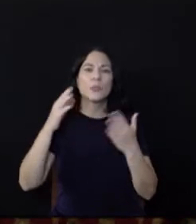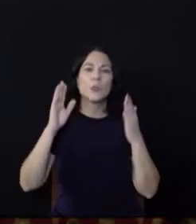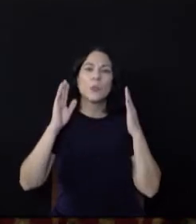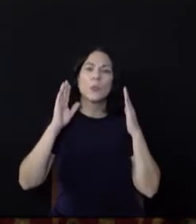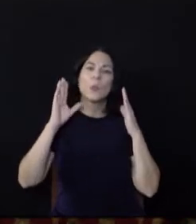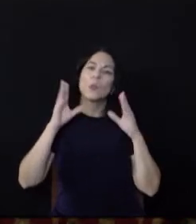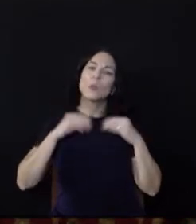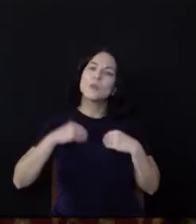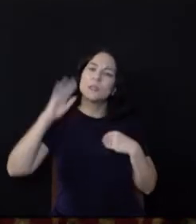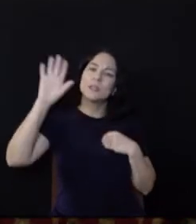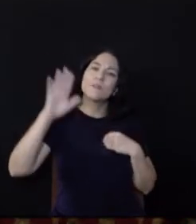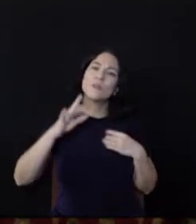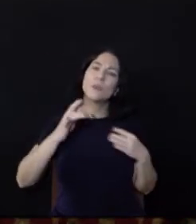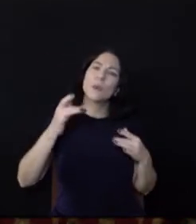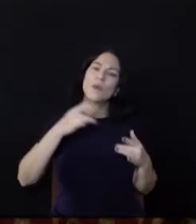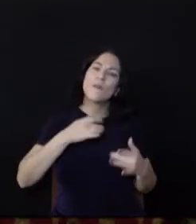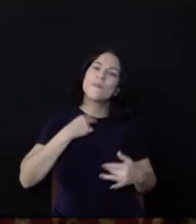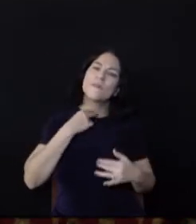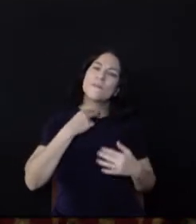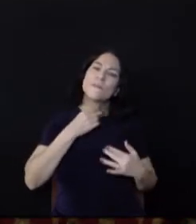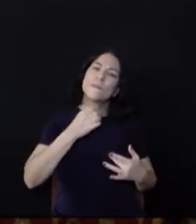our hearts. And so do that now, we pray, Lord.